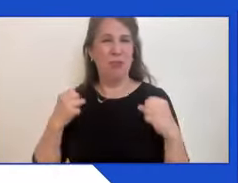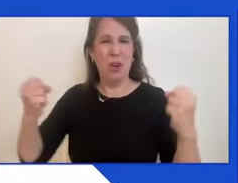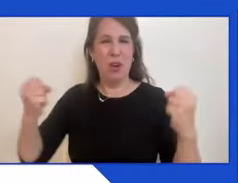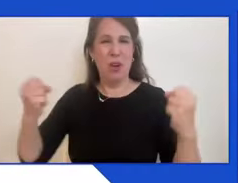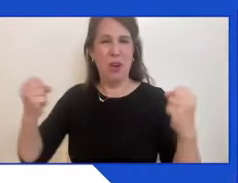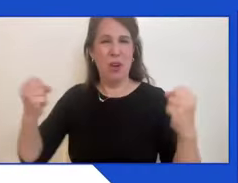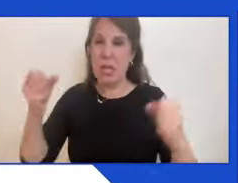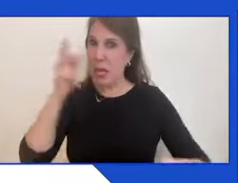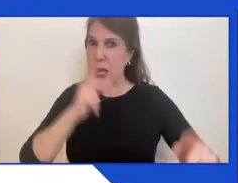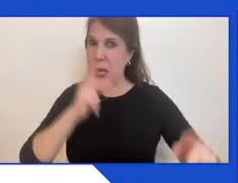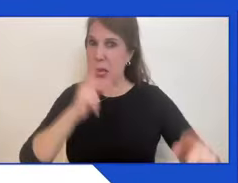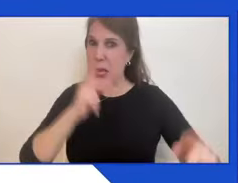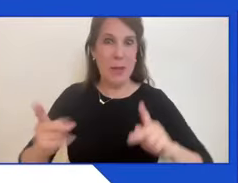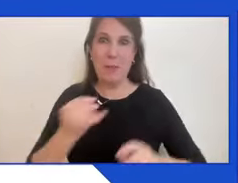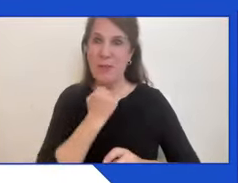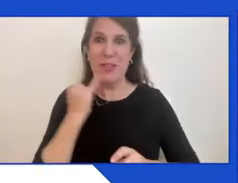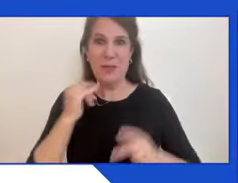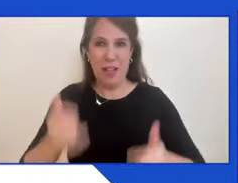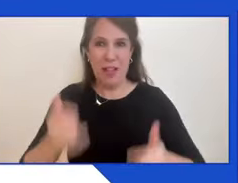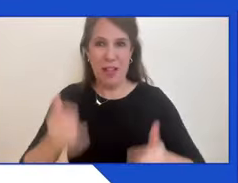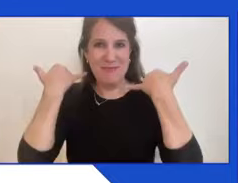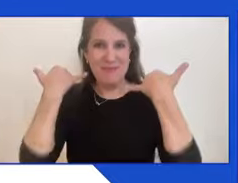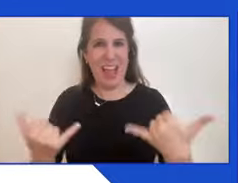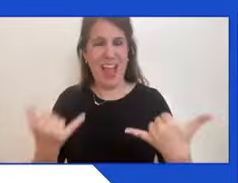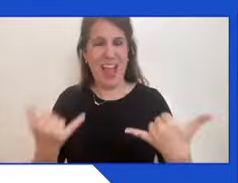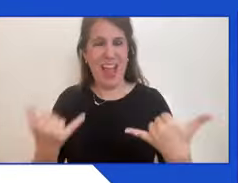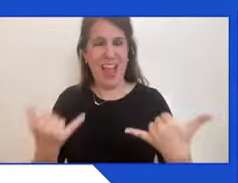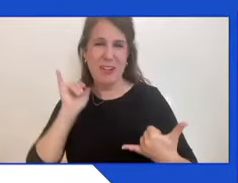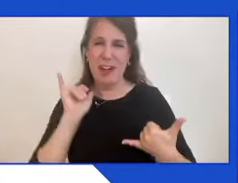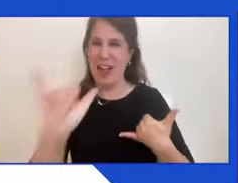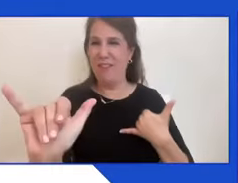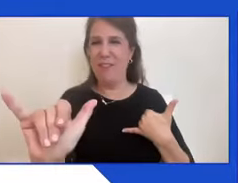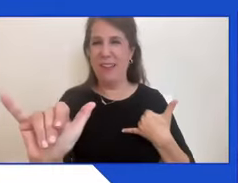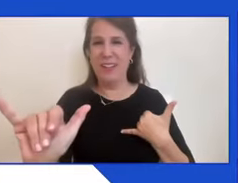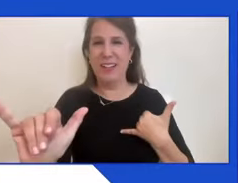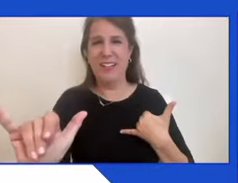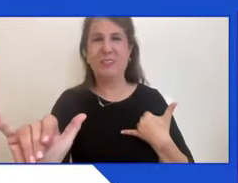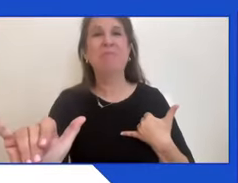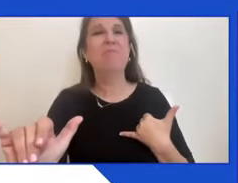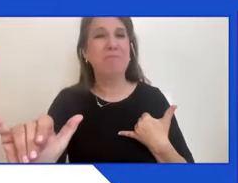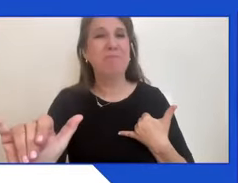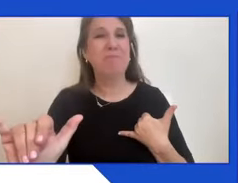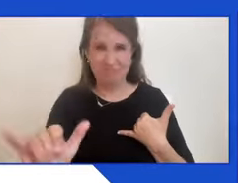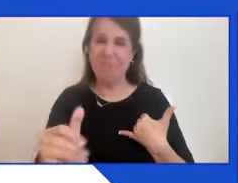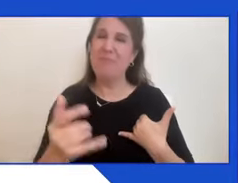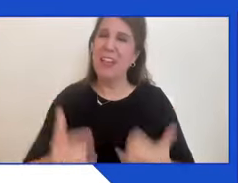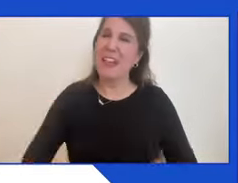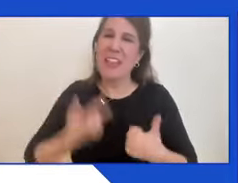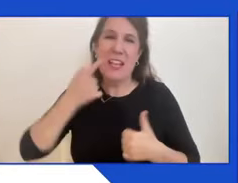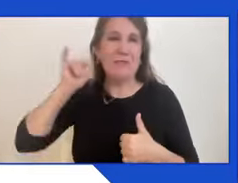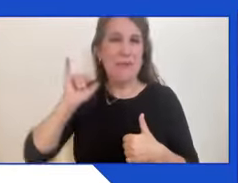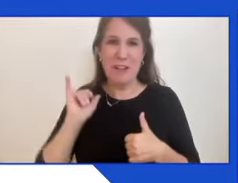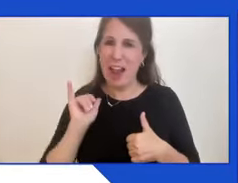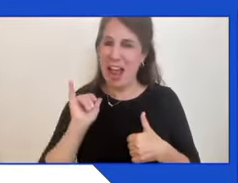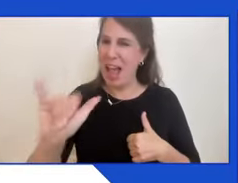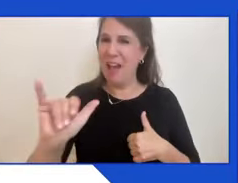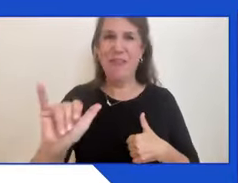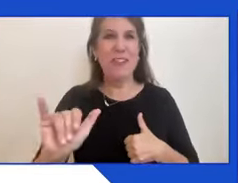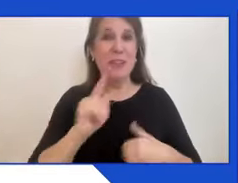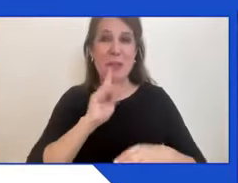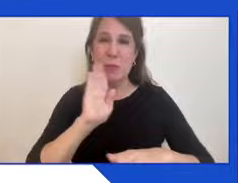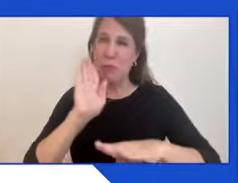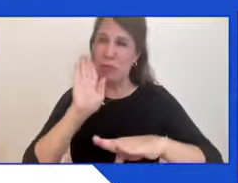people of Israel live now and forever. Netzach Israel lo yishaker. The promise